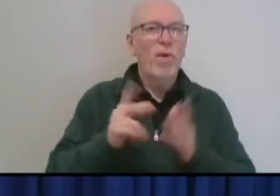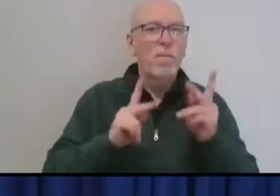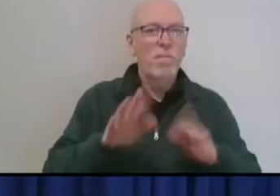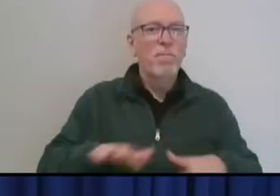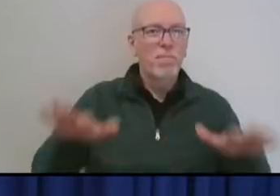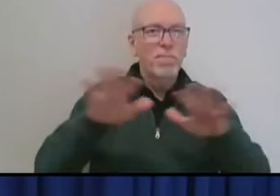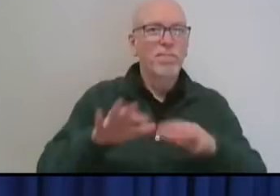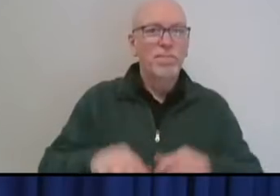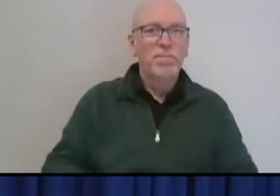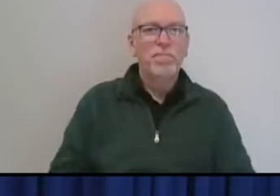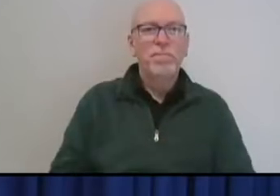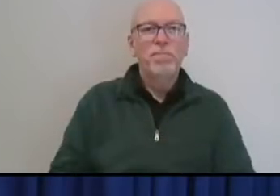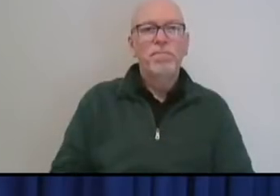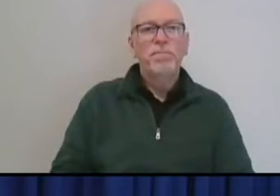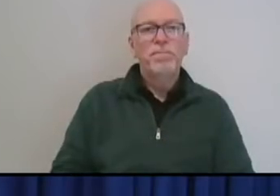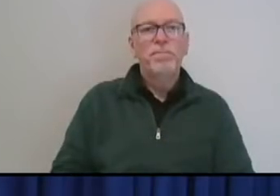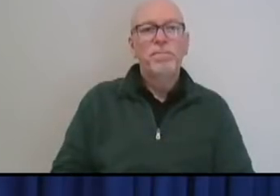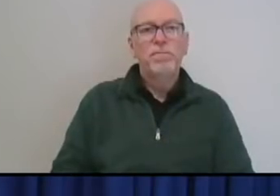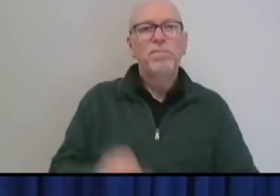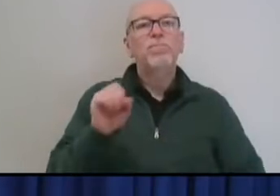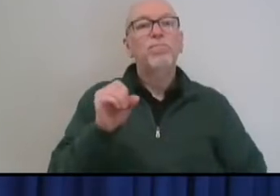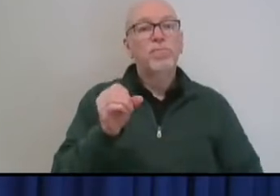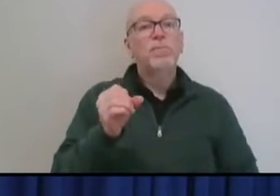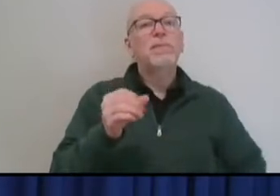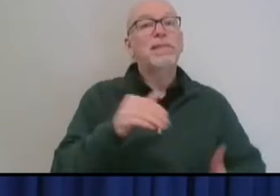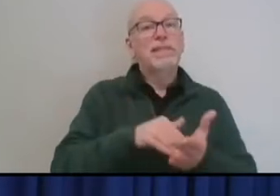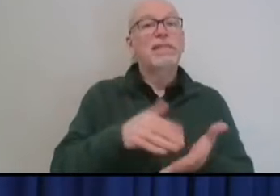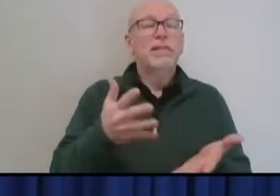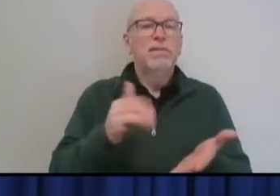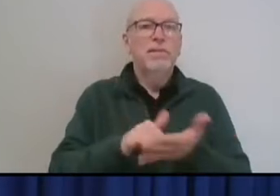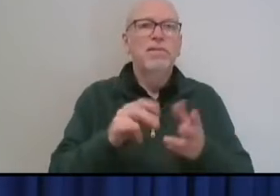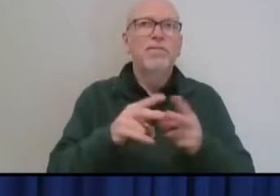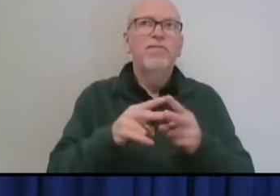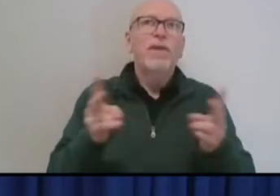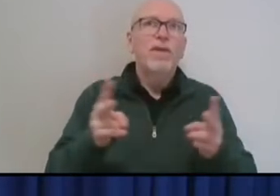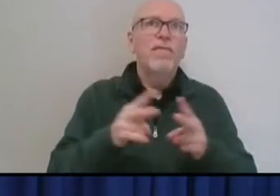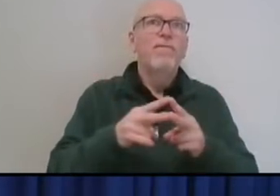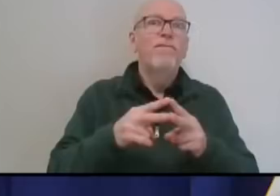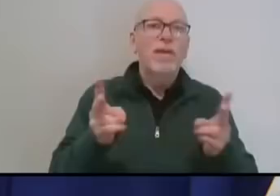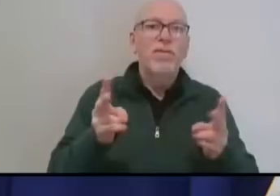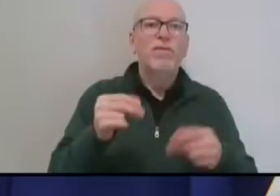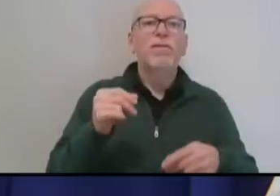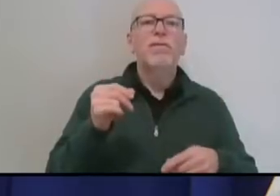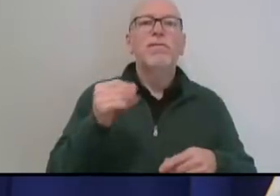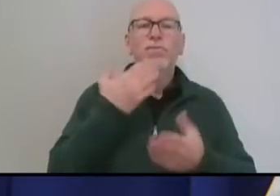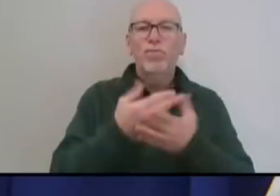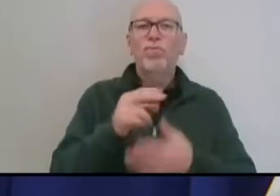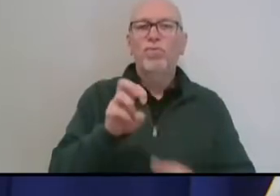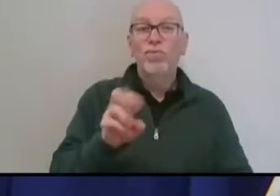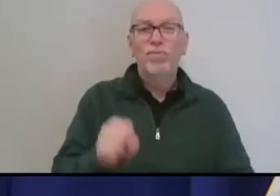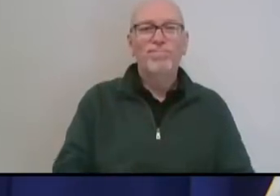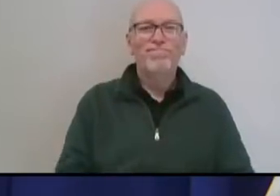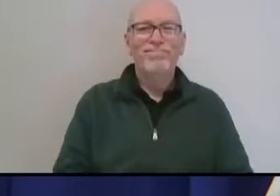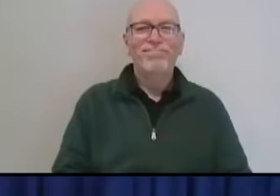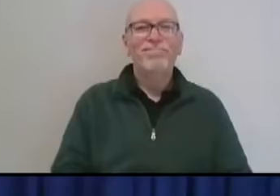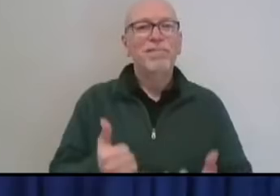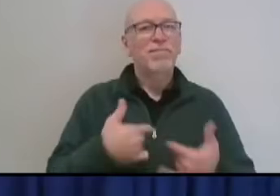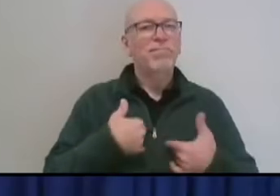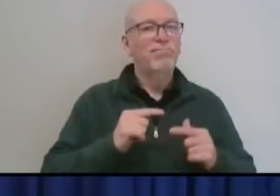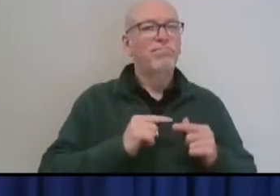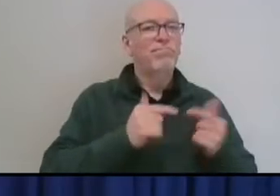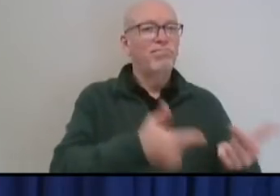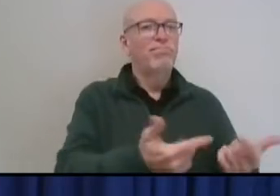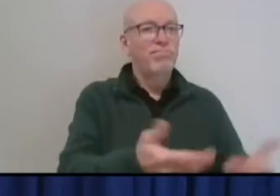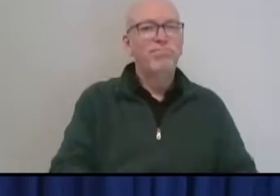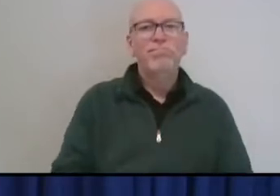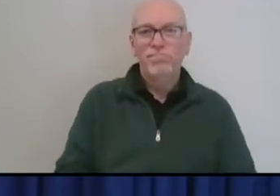total eligibility. So again, that's a very, very, very good thing. And with that, I'll turn it over to you. All right.